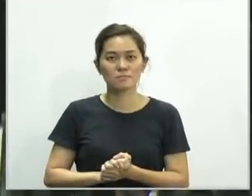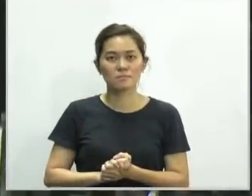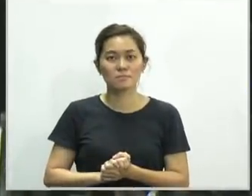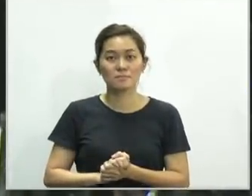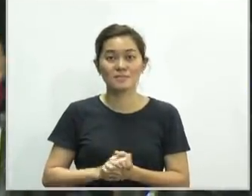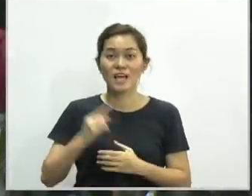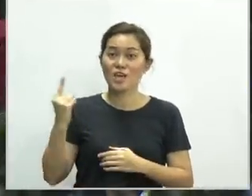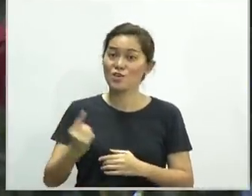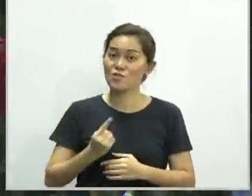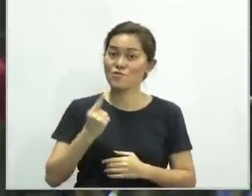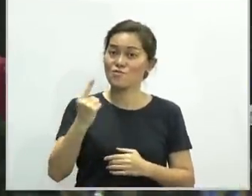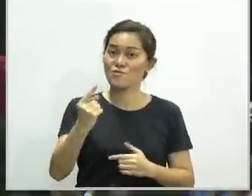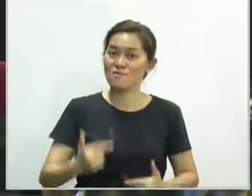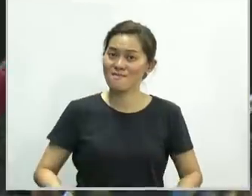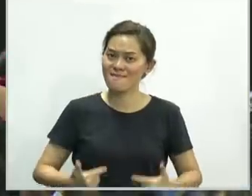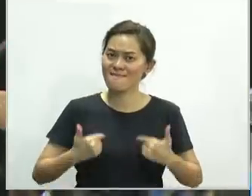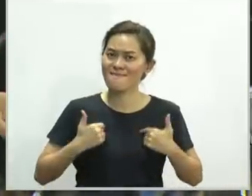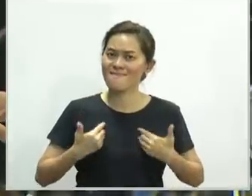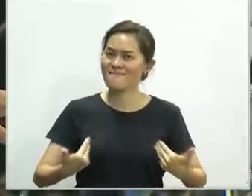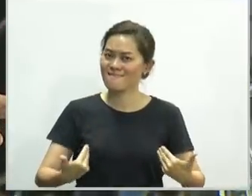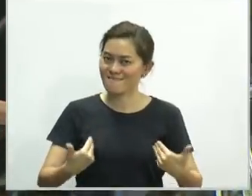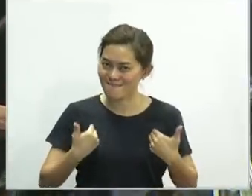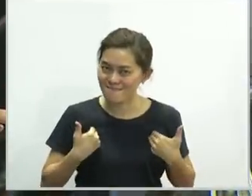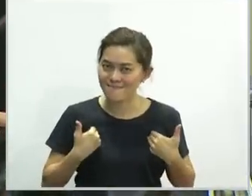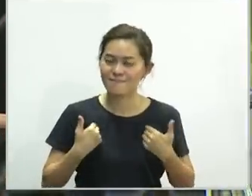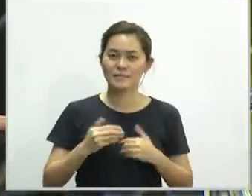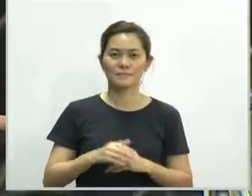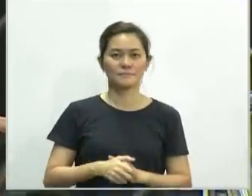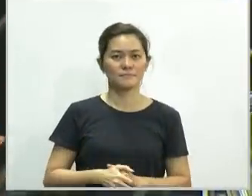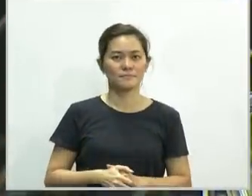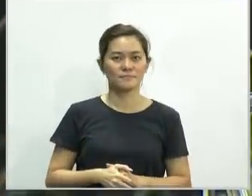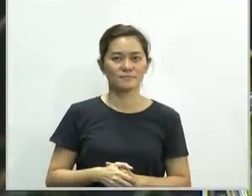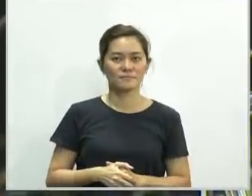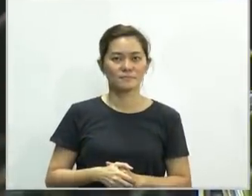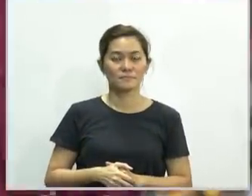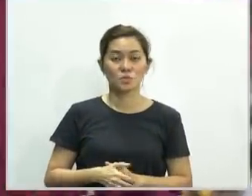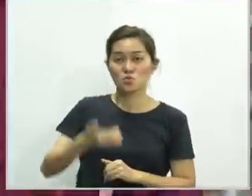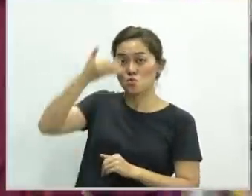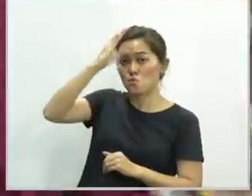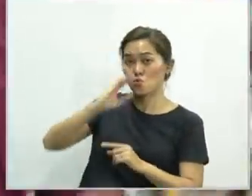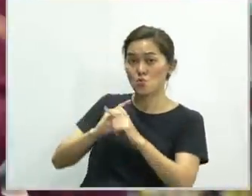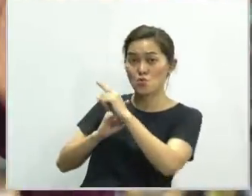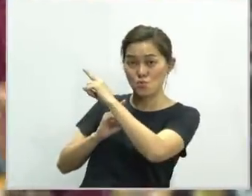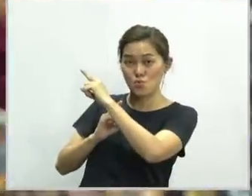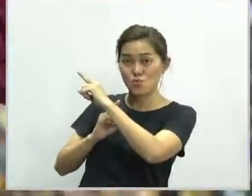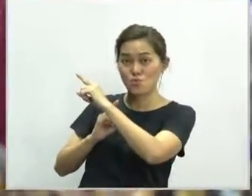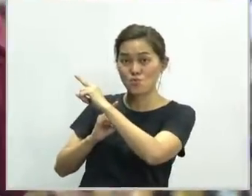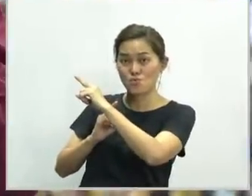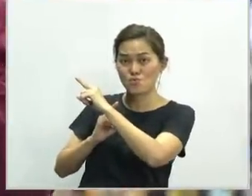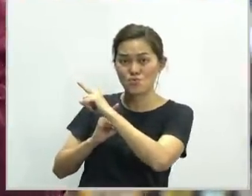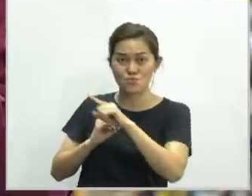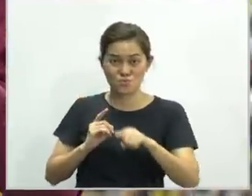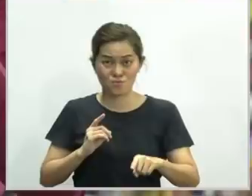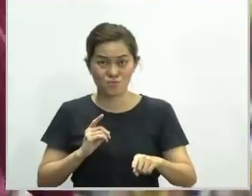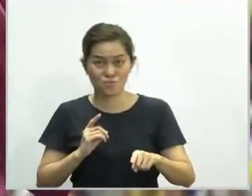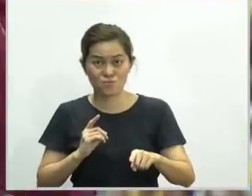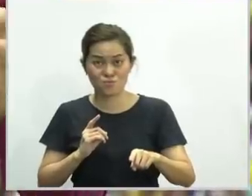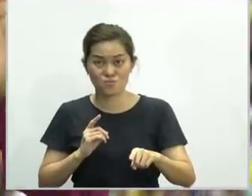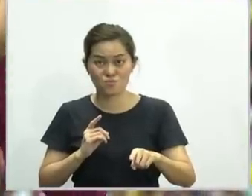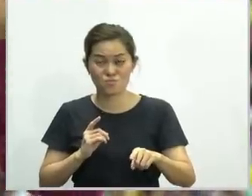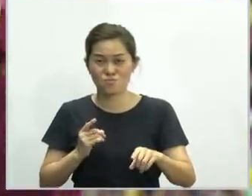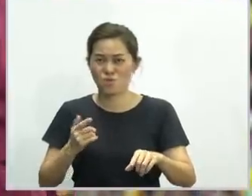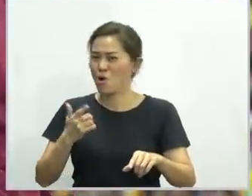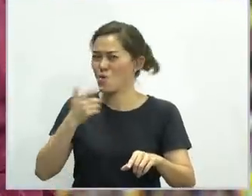but have everlasting life. God does not want